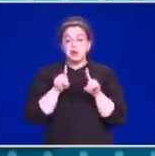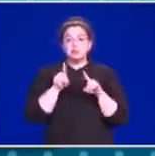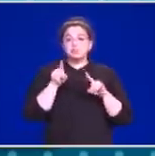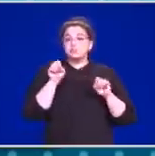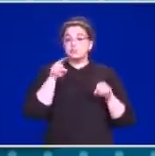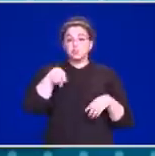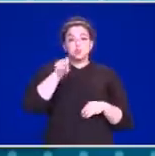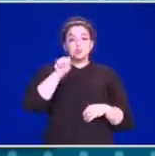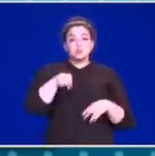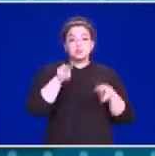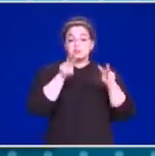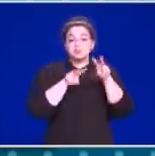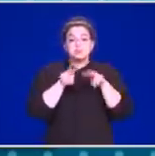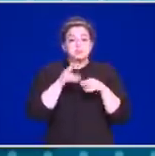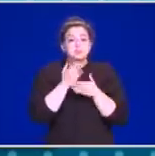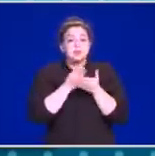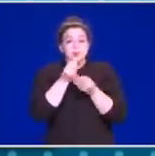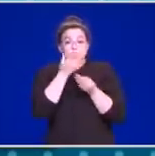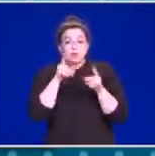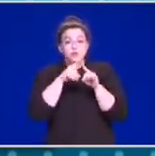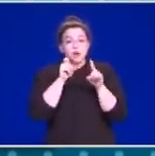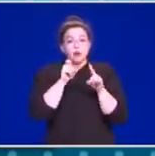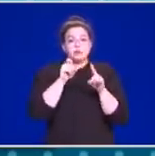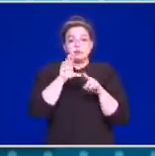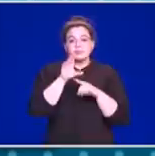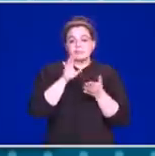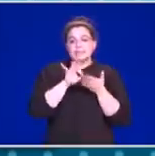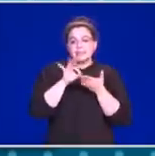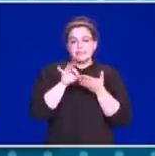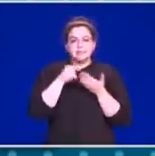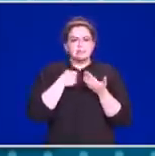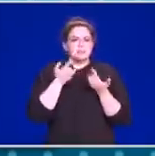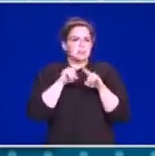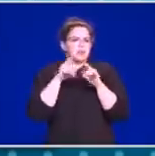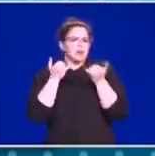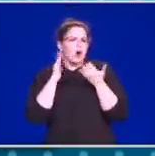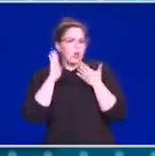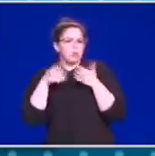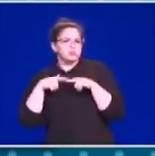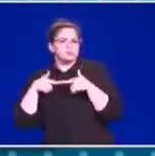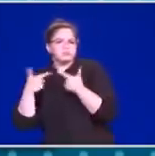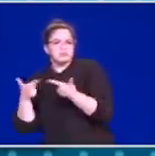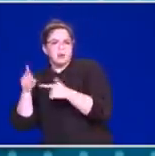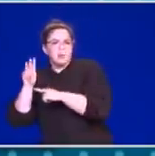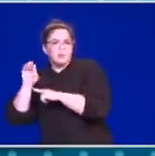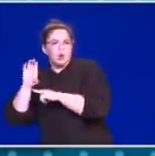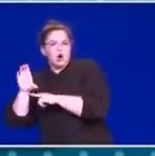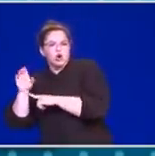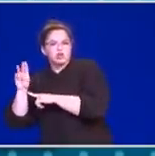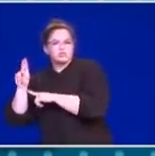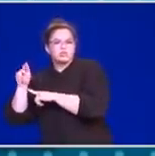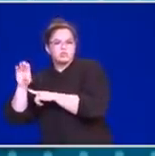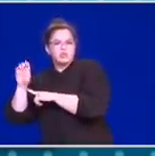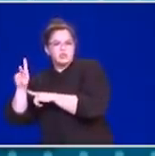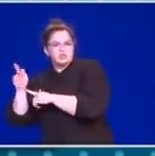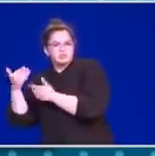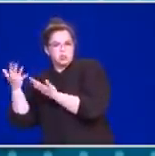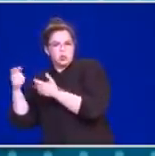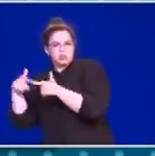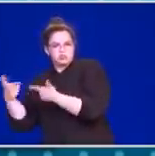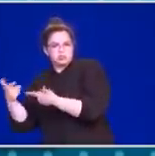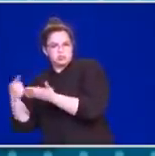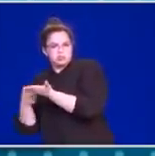glean some information from the census and the ACS, and I'll turn over to Mark or Nicholas if they want to tackle